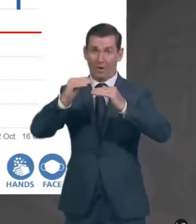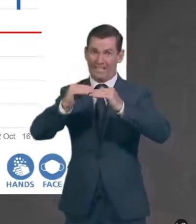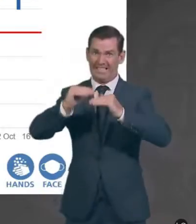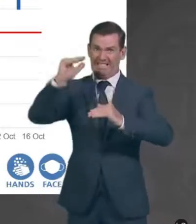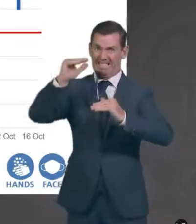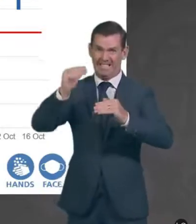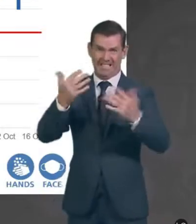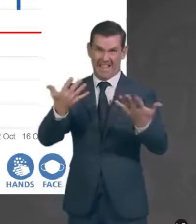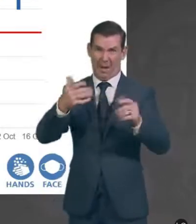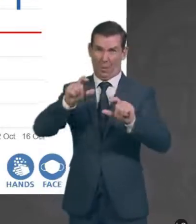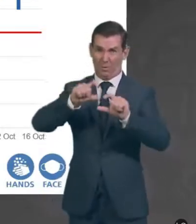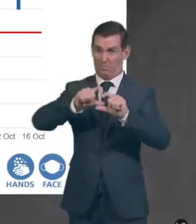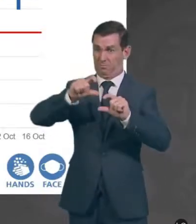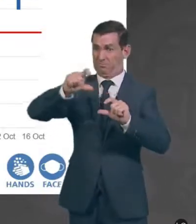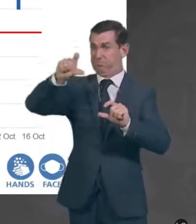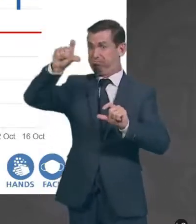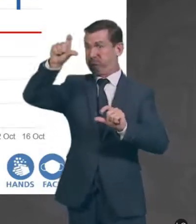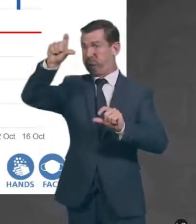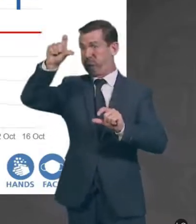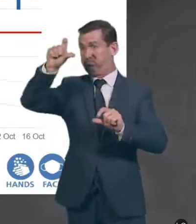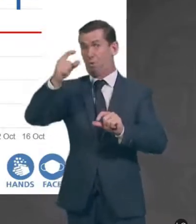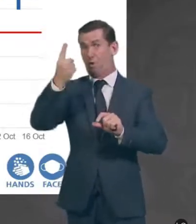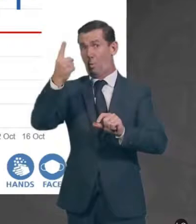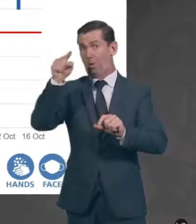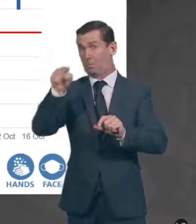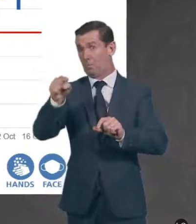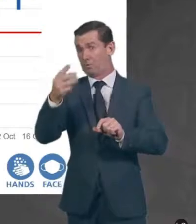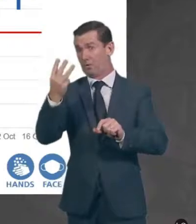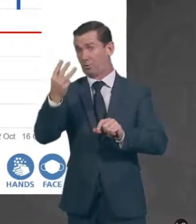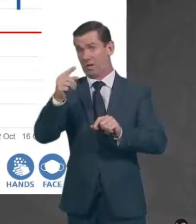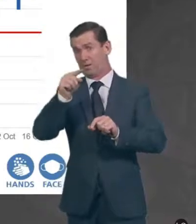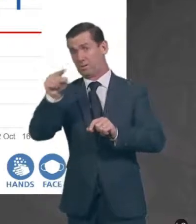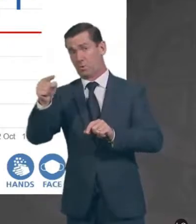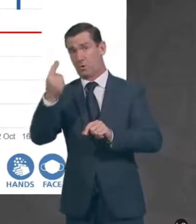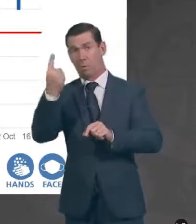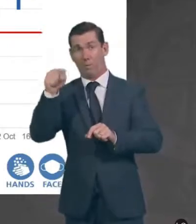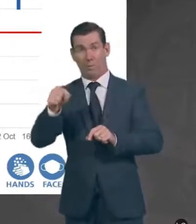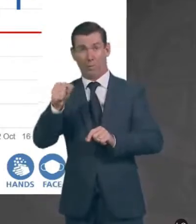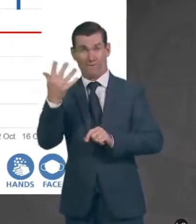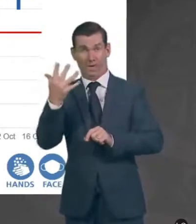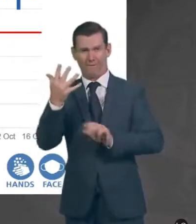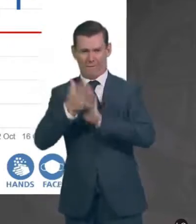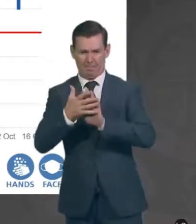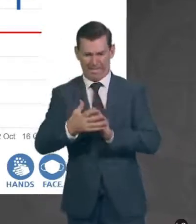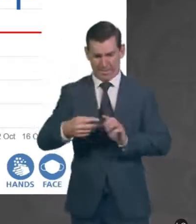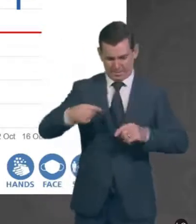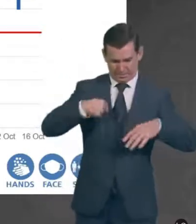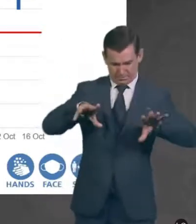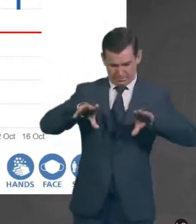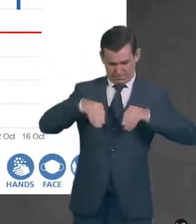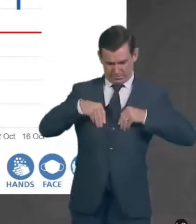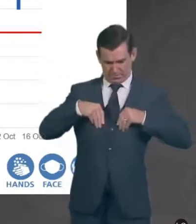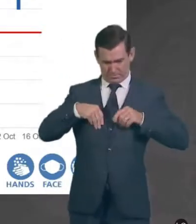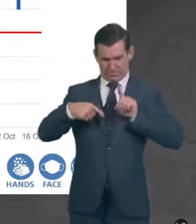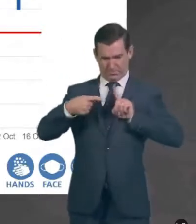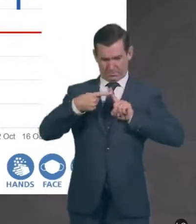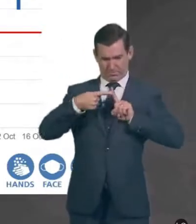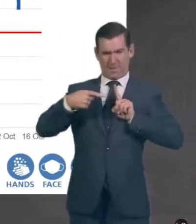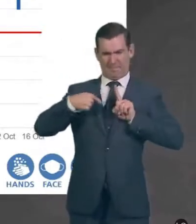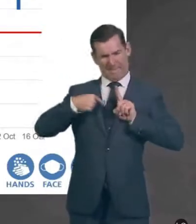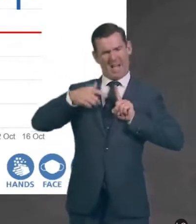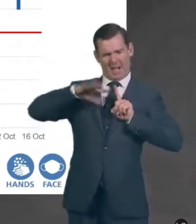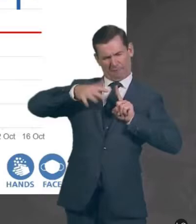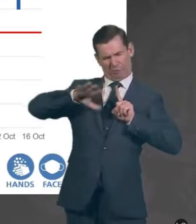1.3 and 1.5. That means for every person with the infection, on average, they're infecting 1.3